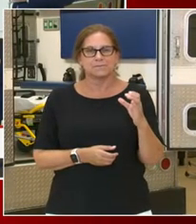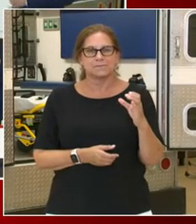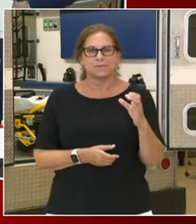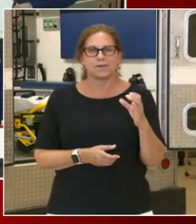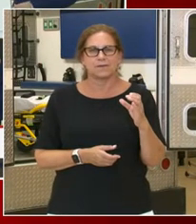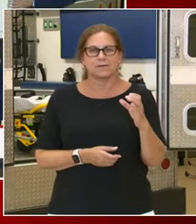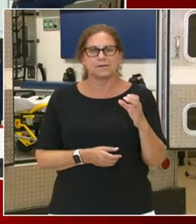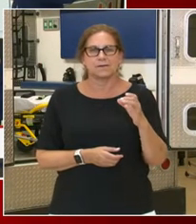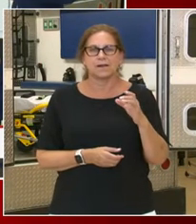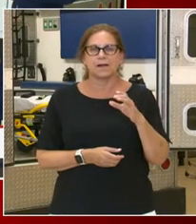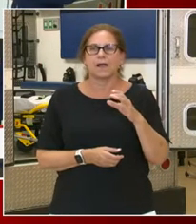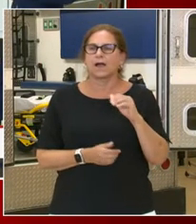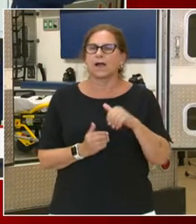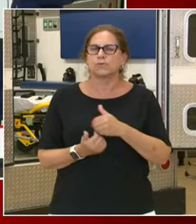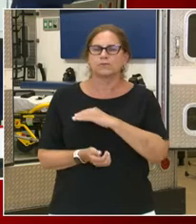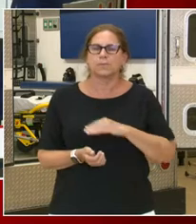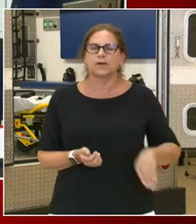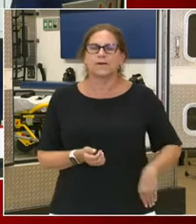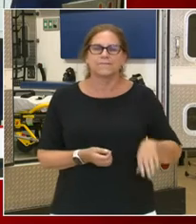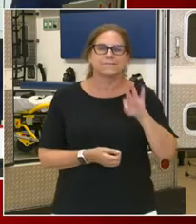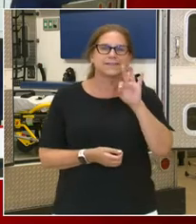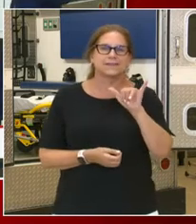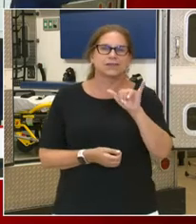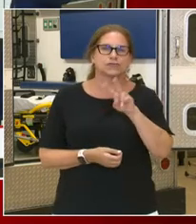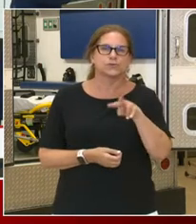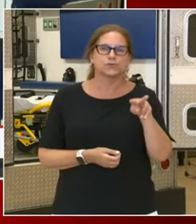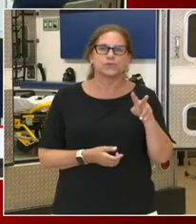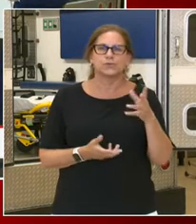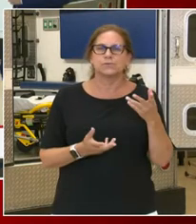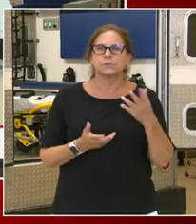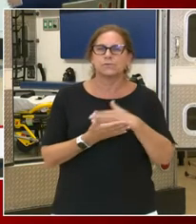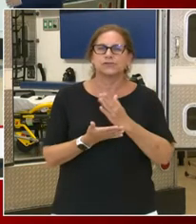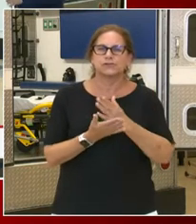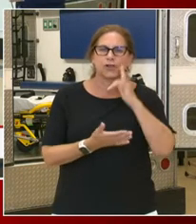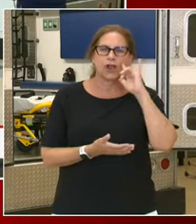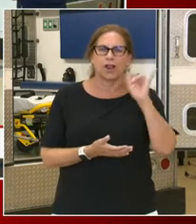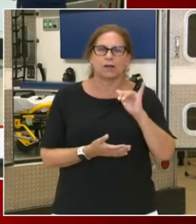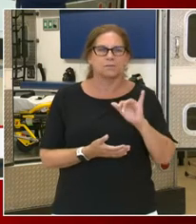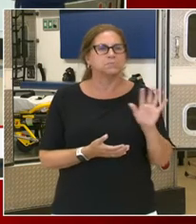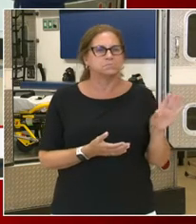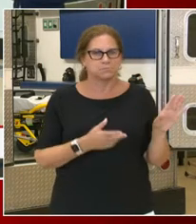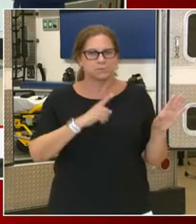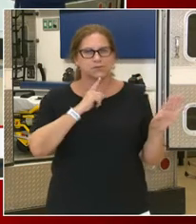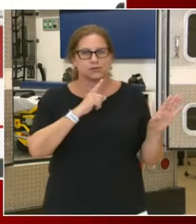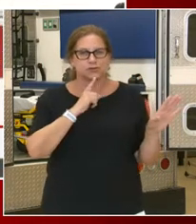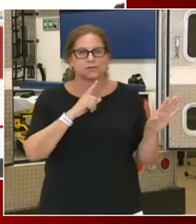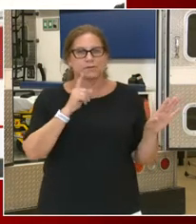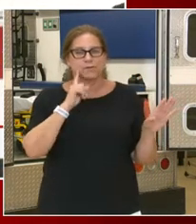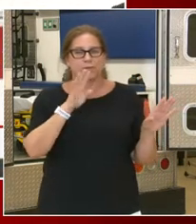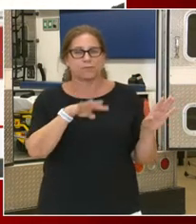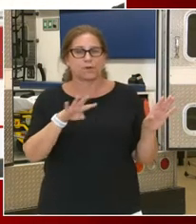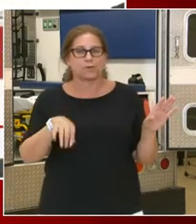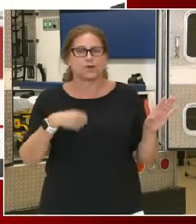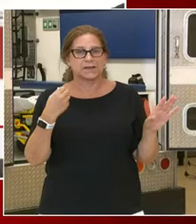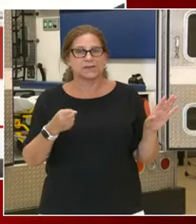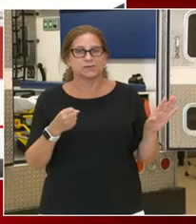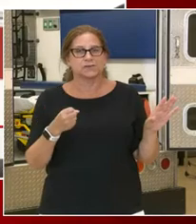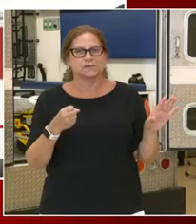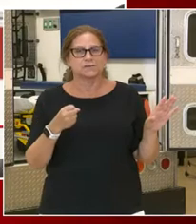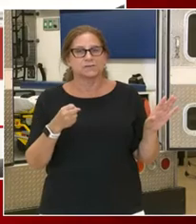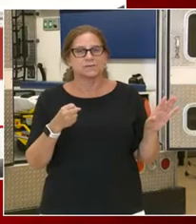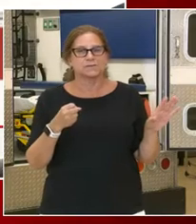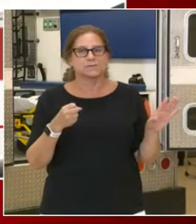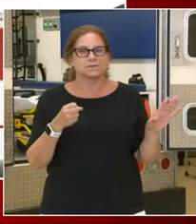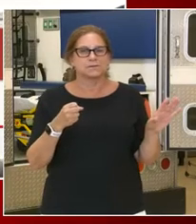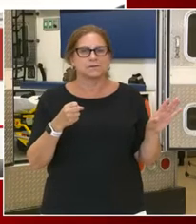budget support and expand SYEP? And Sure. what else do you want to say about SYEP? Sure. So for 44 years, the Marion Barry Summer Youth Employment Program has